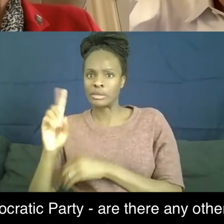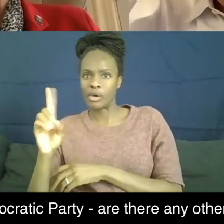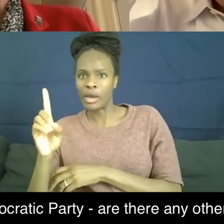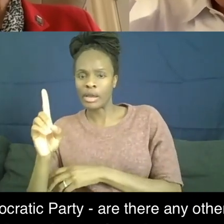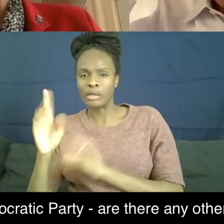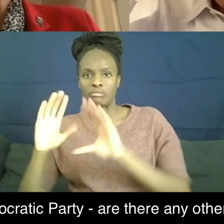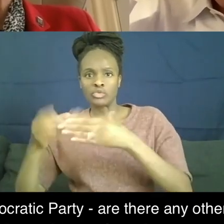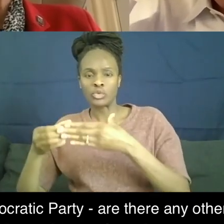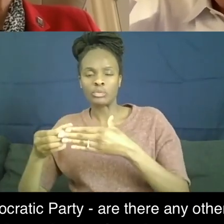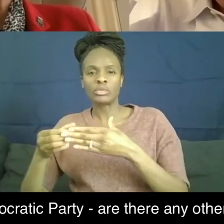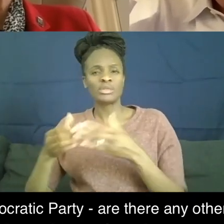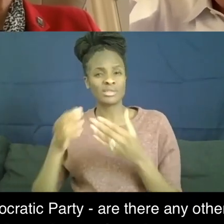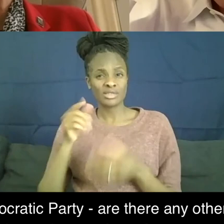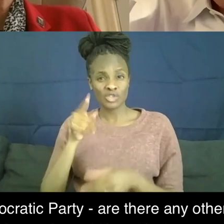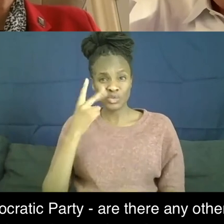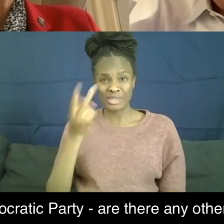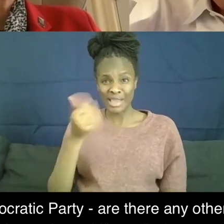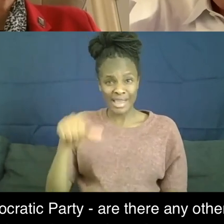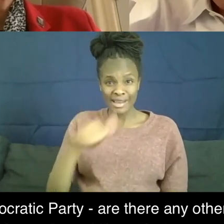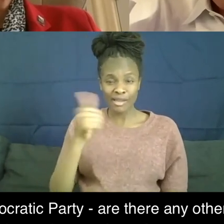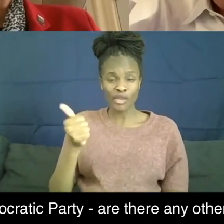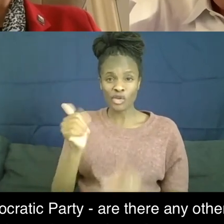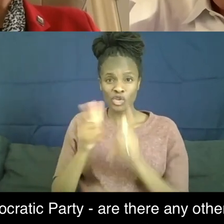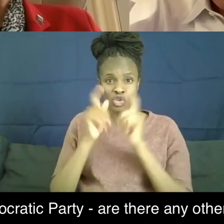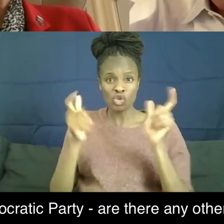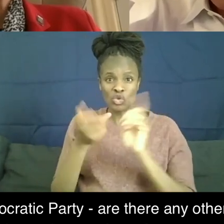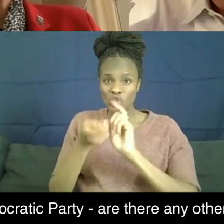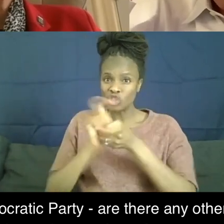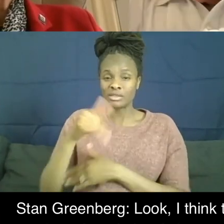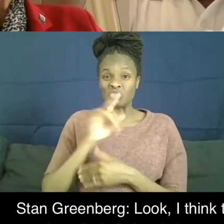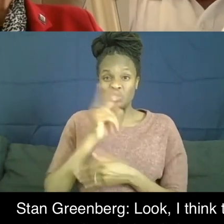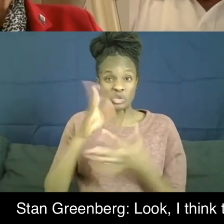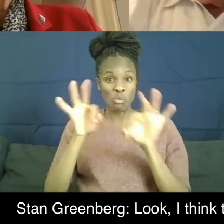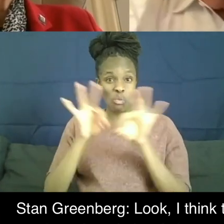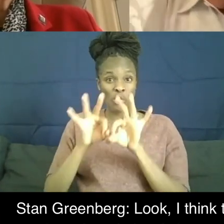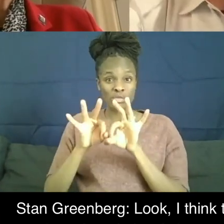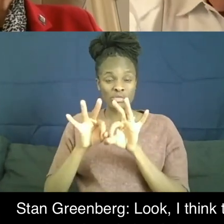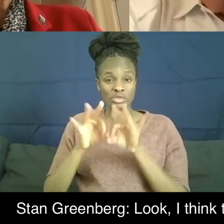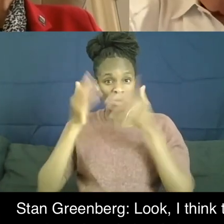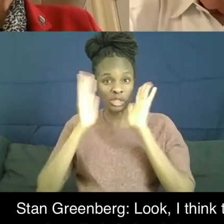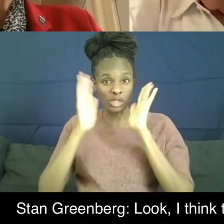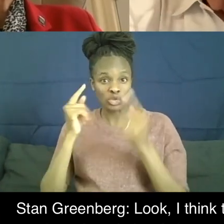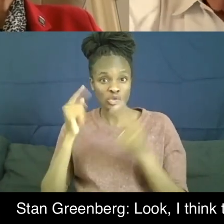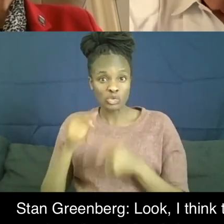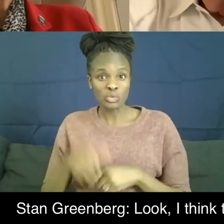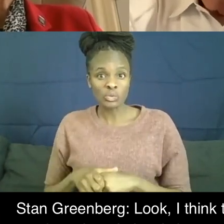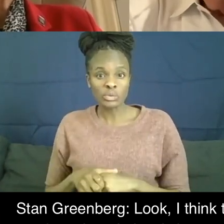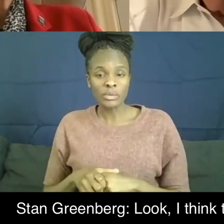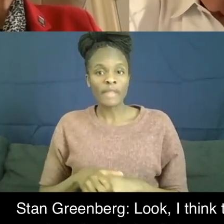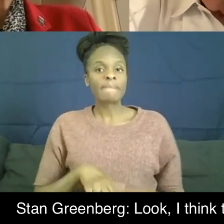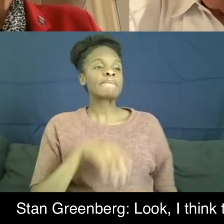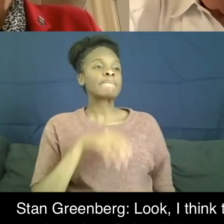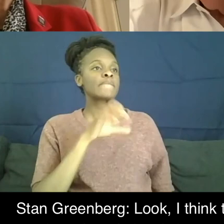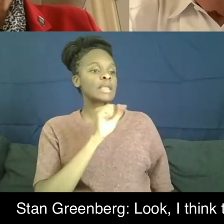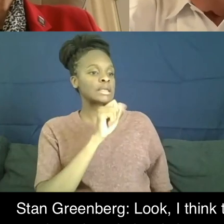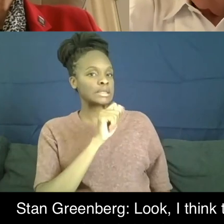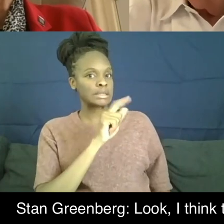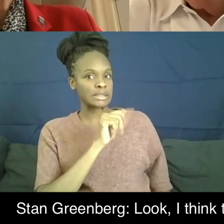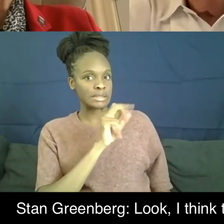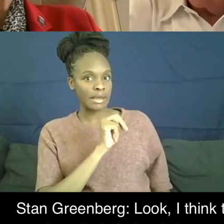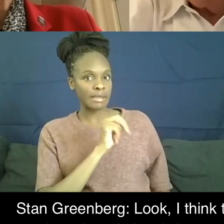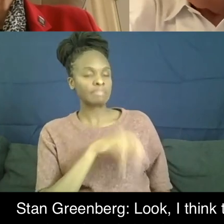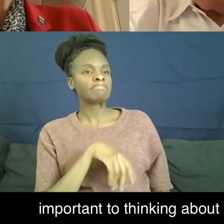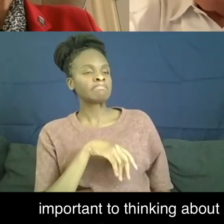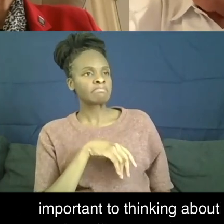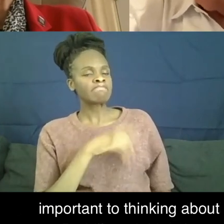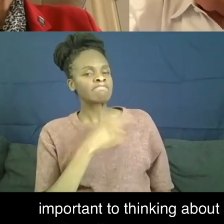any other big shifts that you're seeing out there that are worth watching? Look, look, I think the, I think the piece that, and